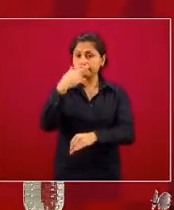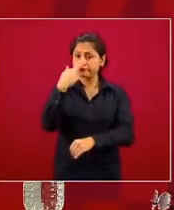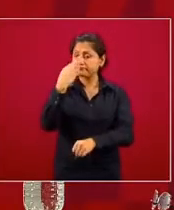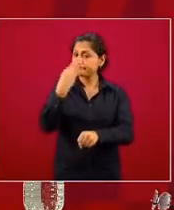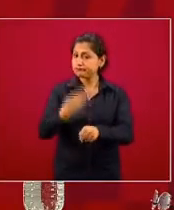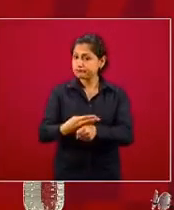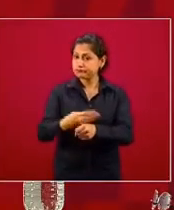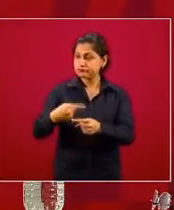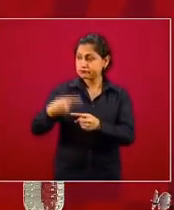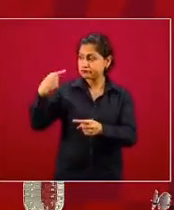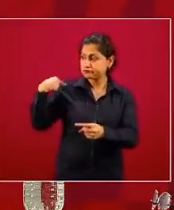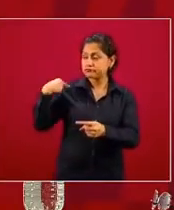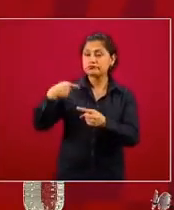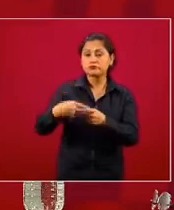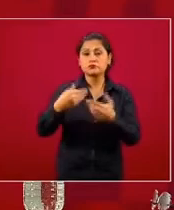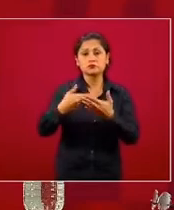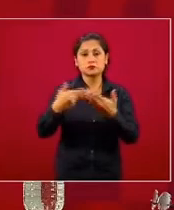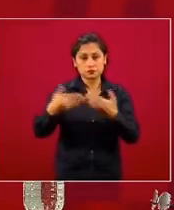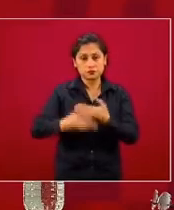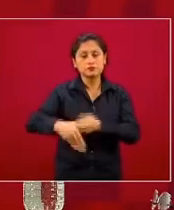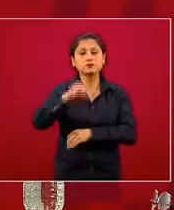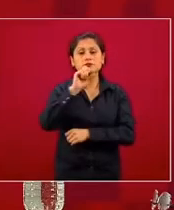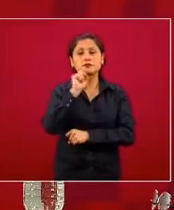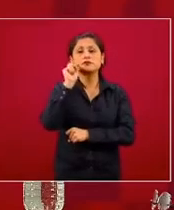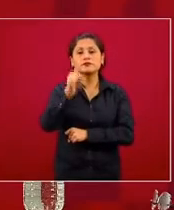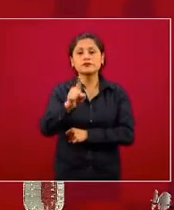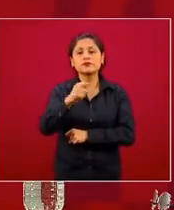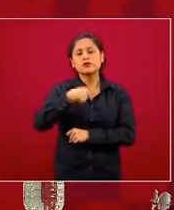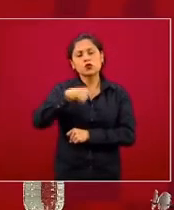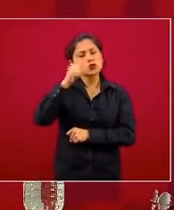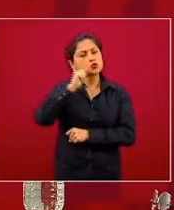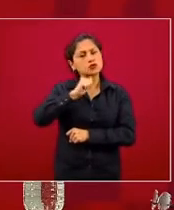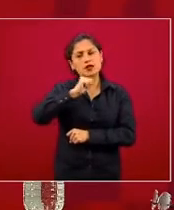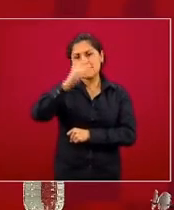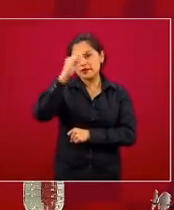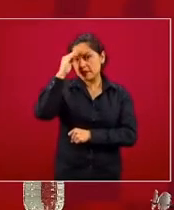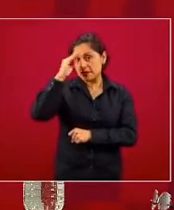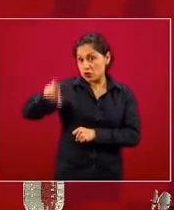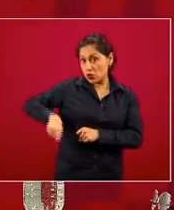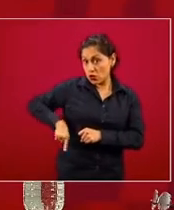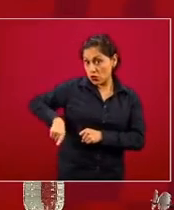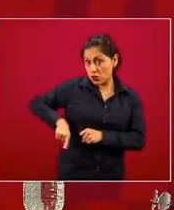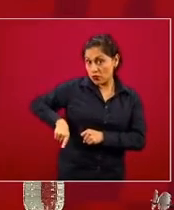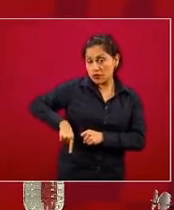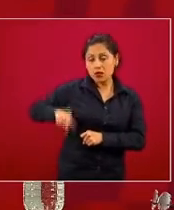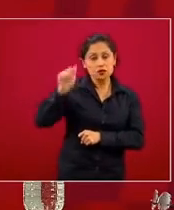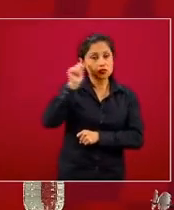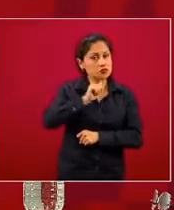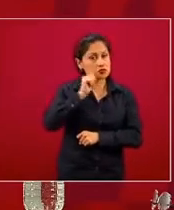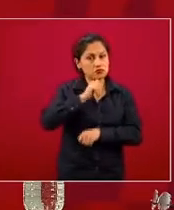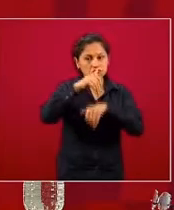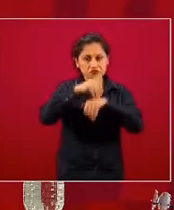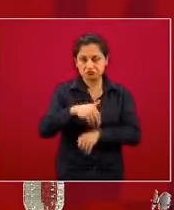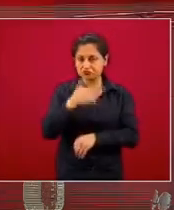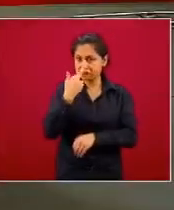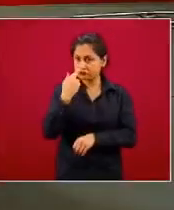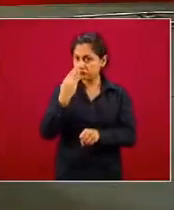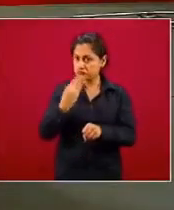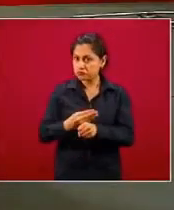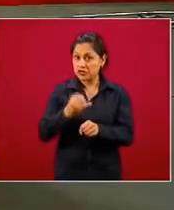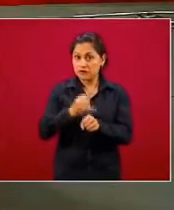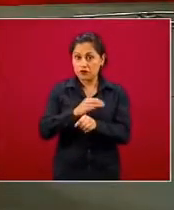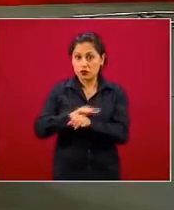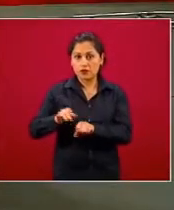this: governments have a huge responsibility, and we are not eluding this nor the information regarding